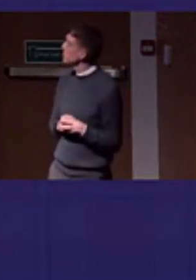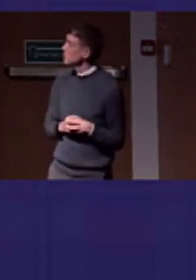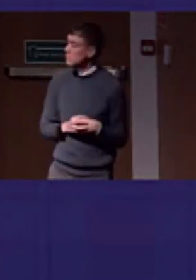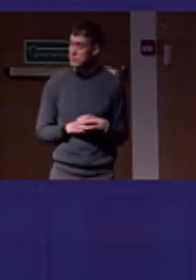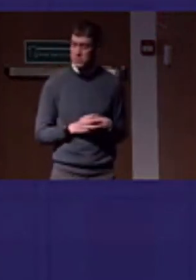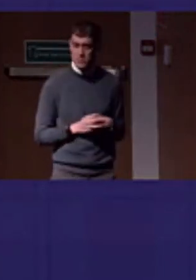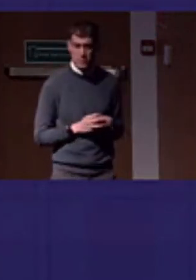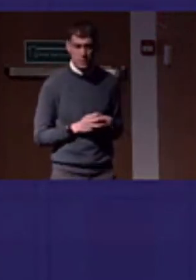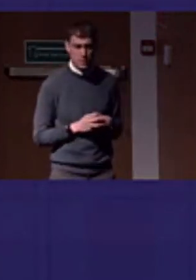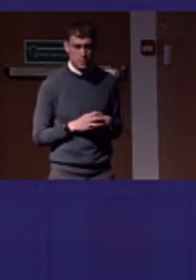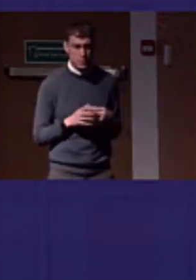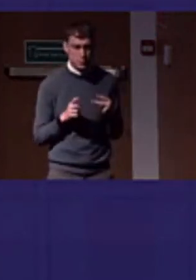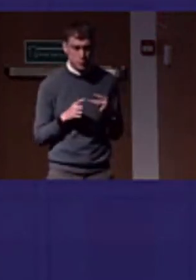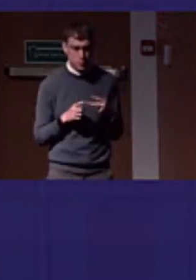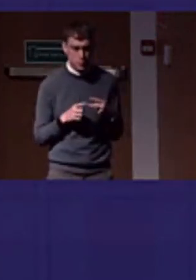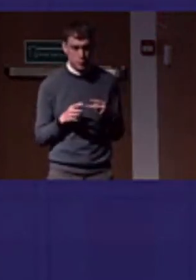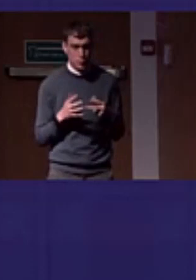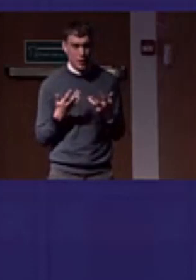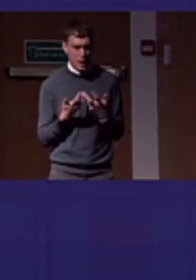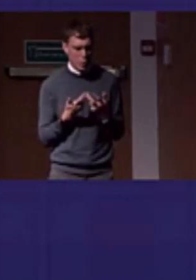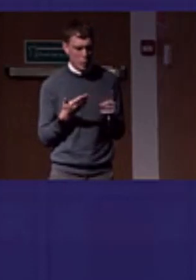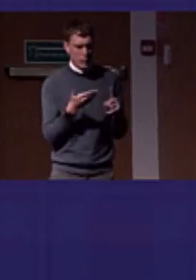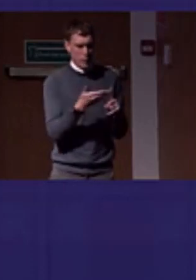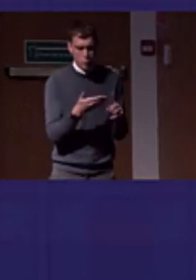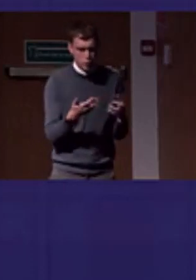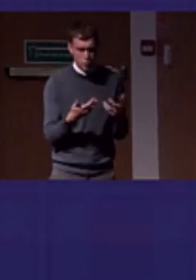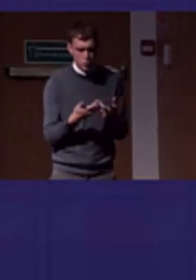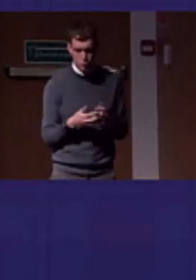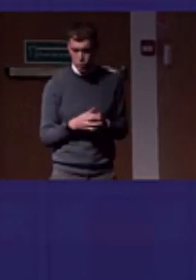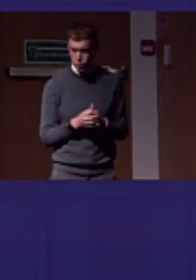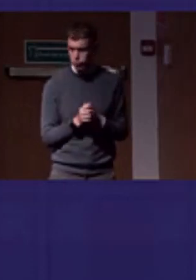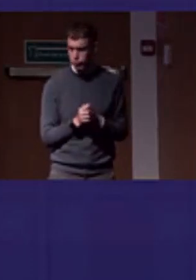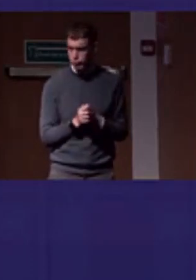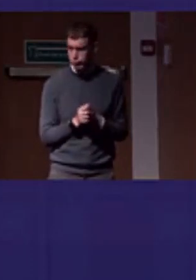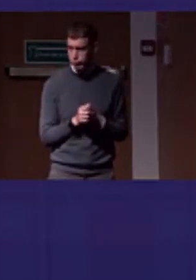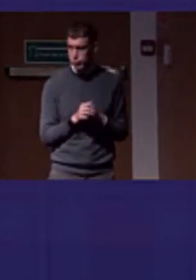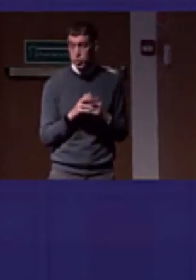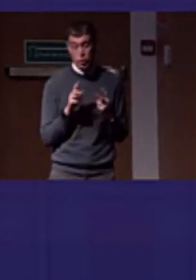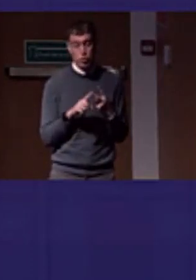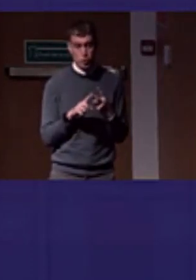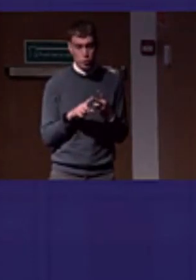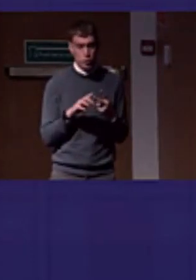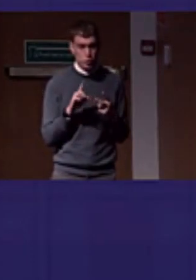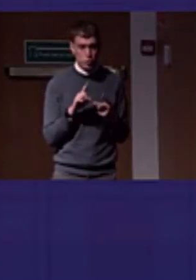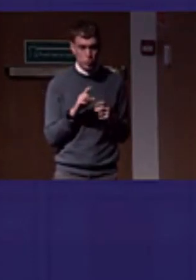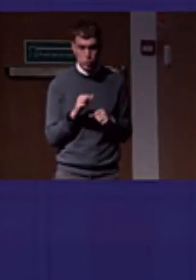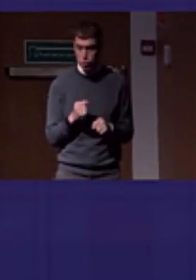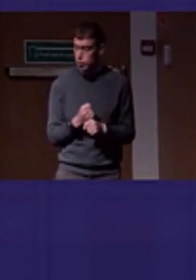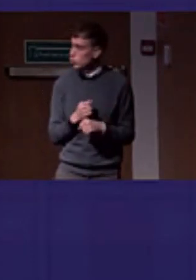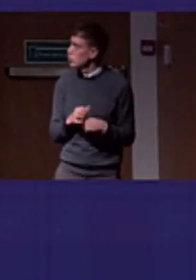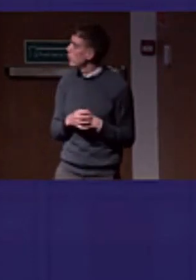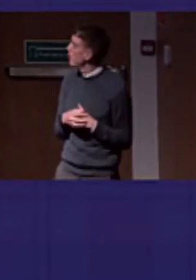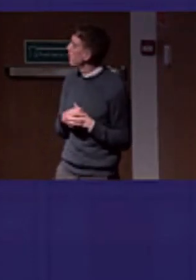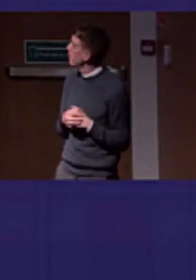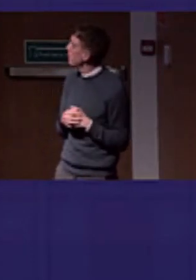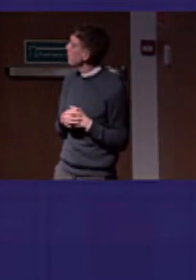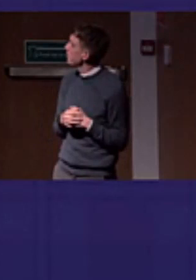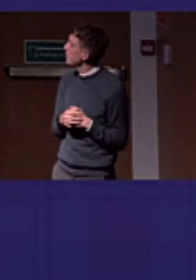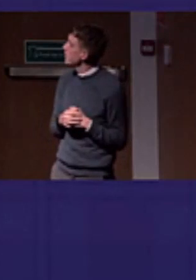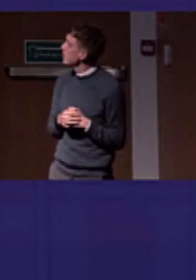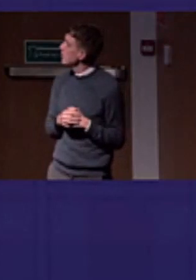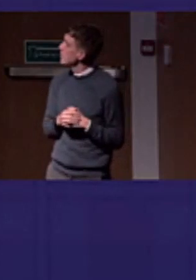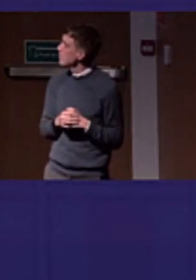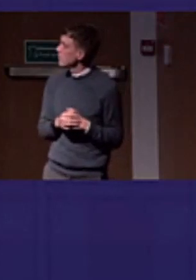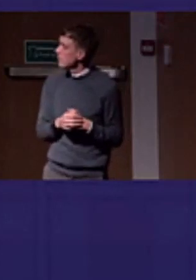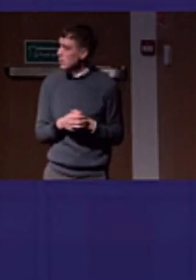Okay. So those are some ways to approach the topic. 2, what should you not be doing? And honestly, it's just don't get weird, okay? That's